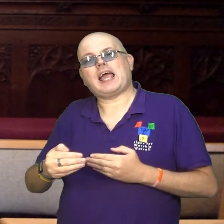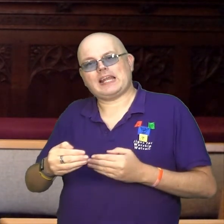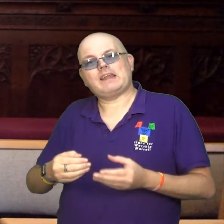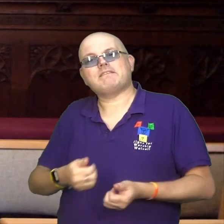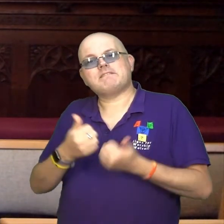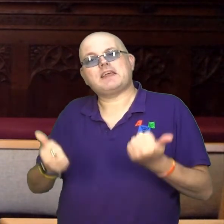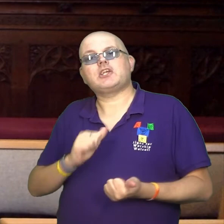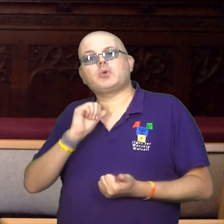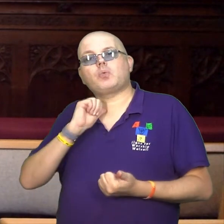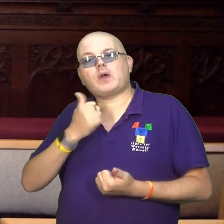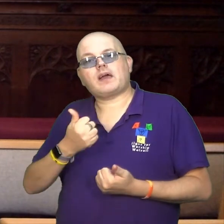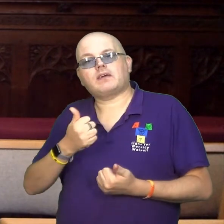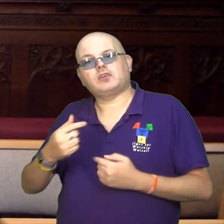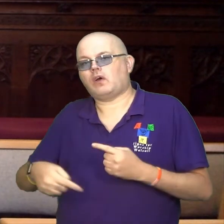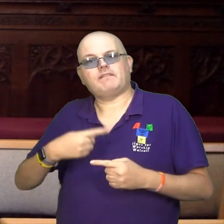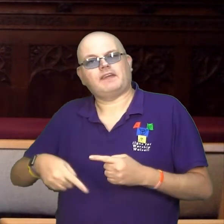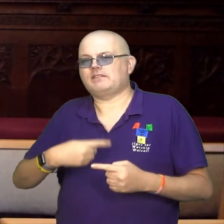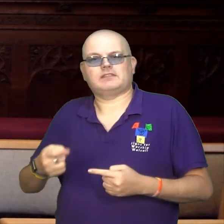and it should pass.